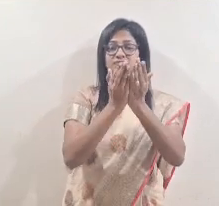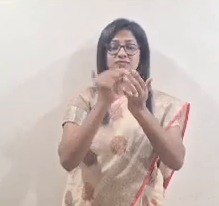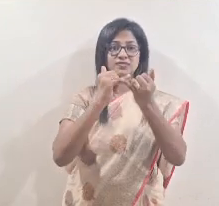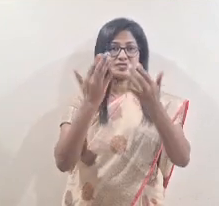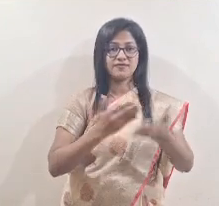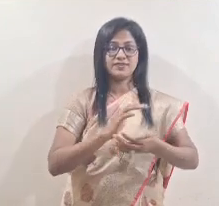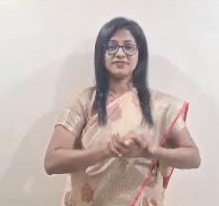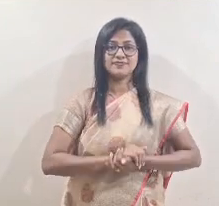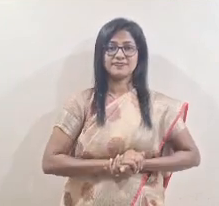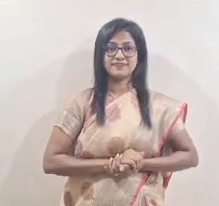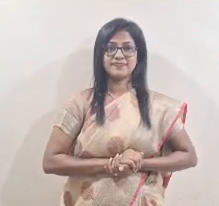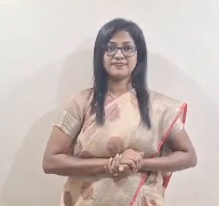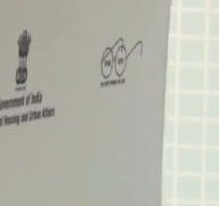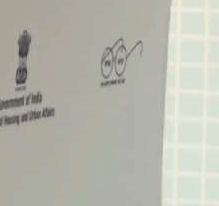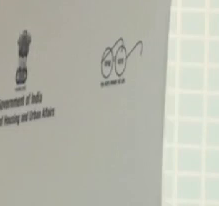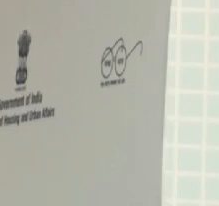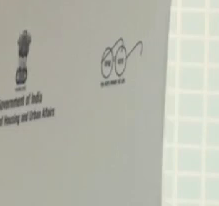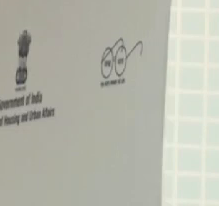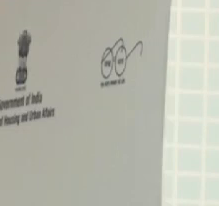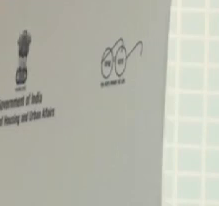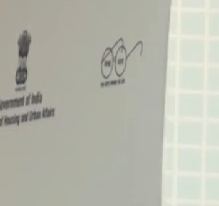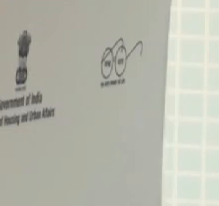Service.